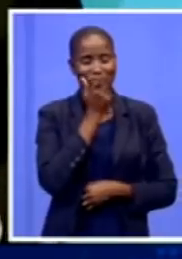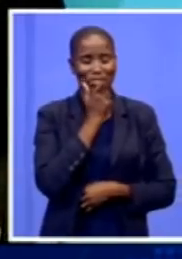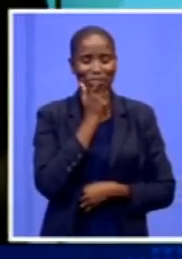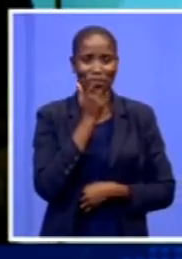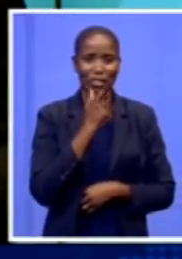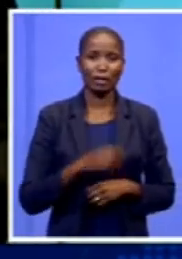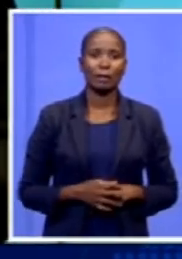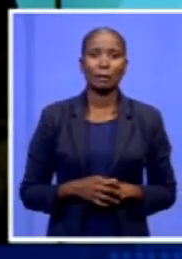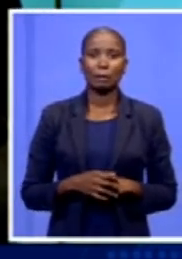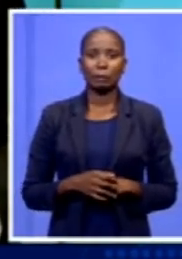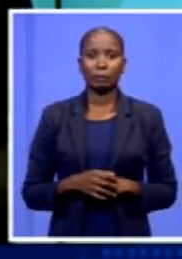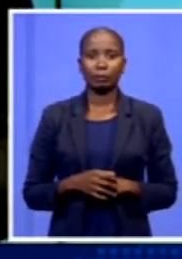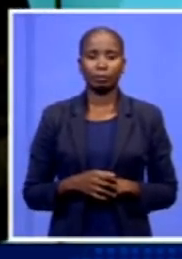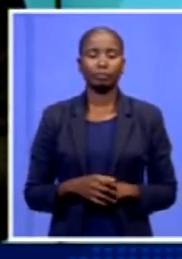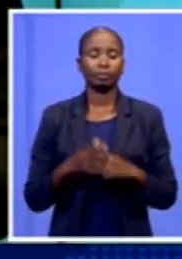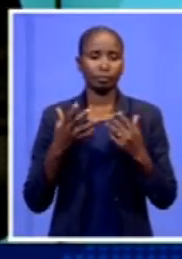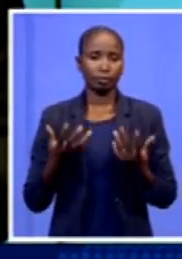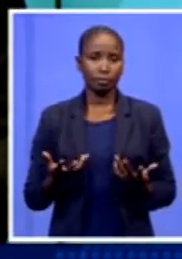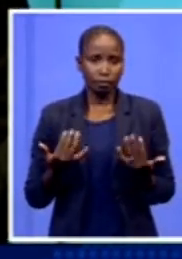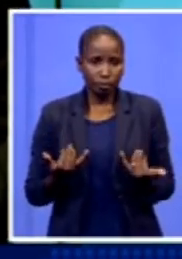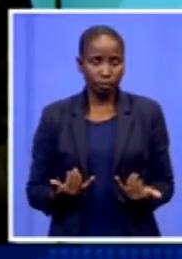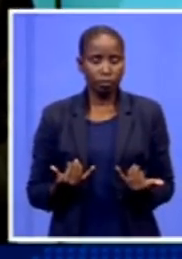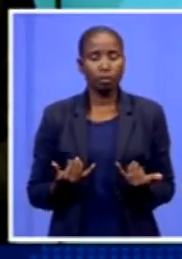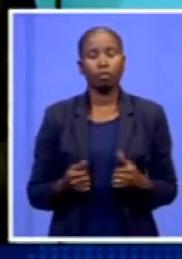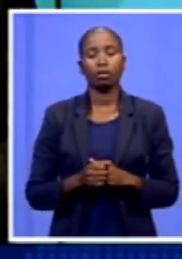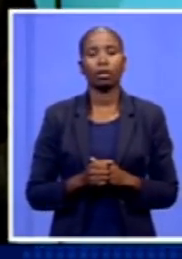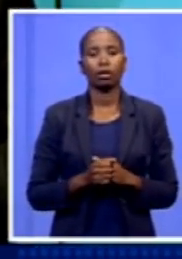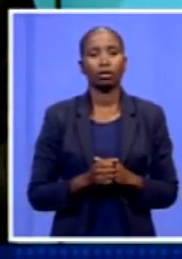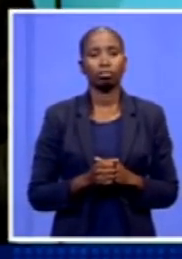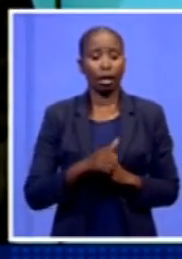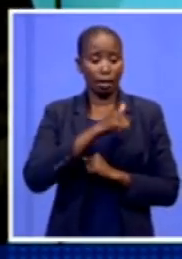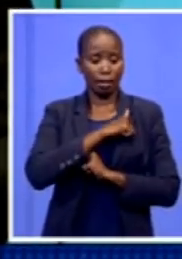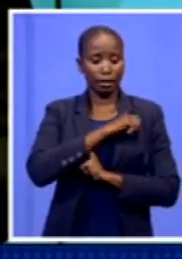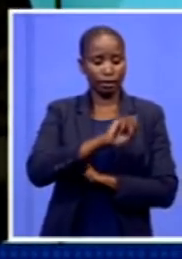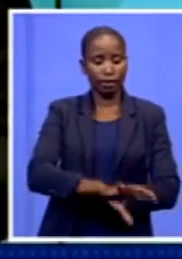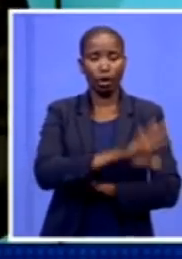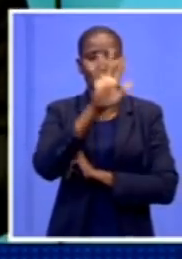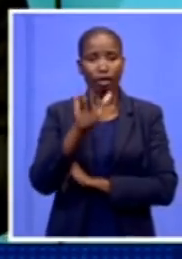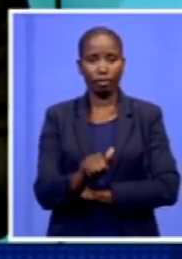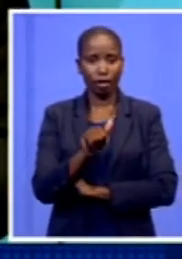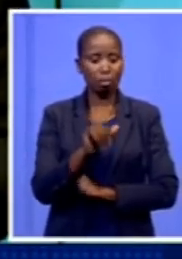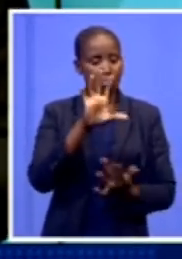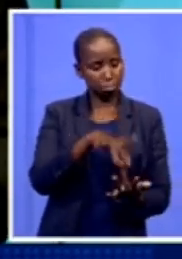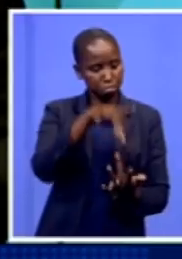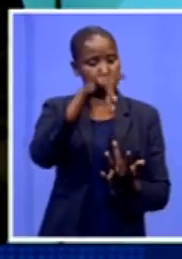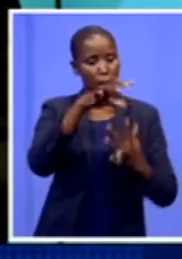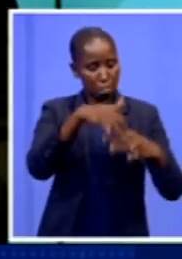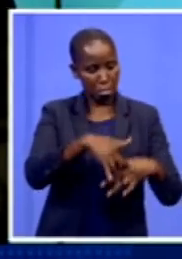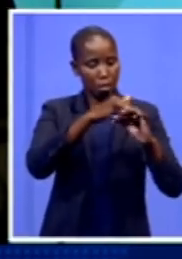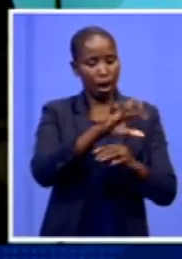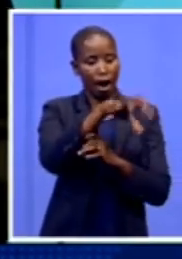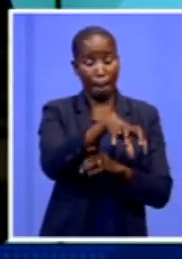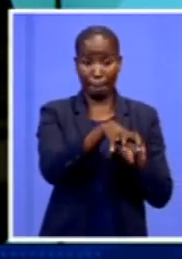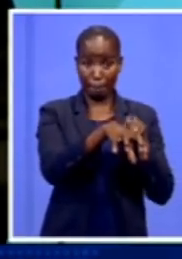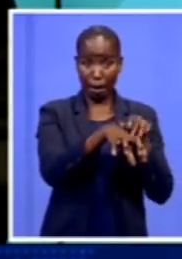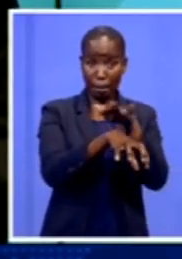Now, since South Africa was selected to host this hub, we in the process have learned a lot. We have